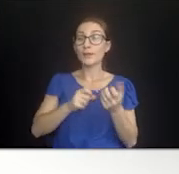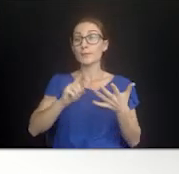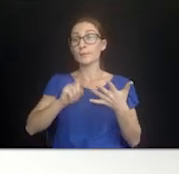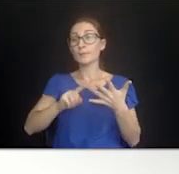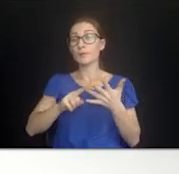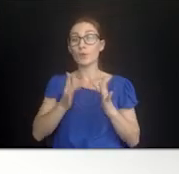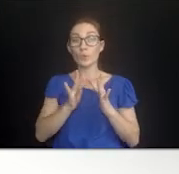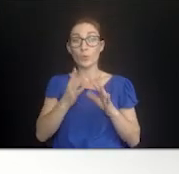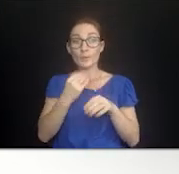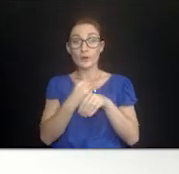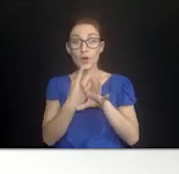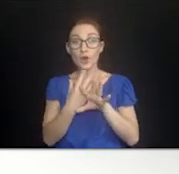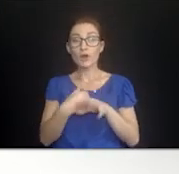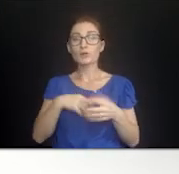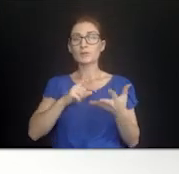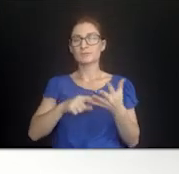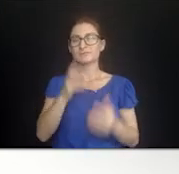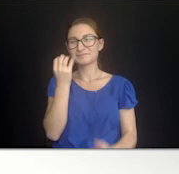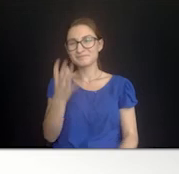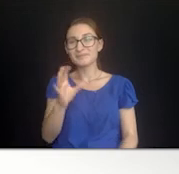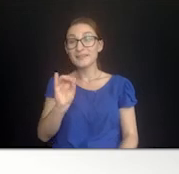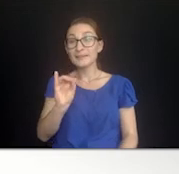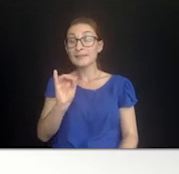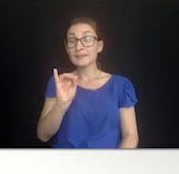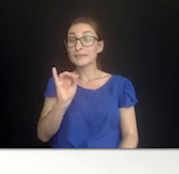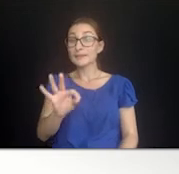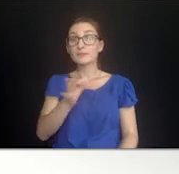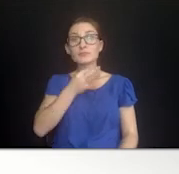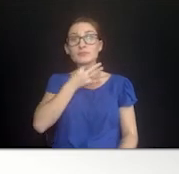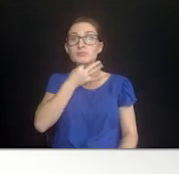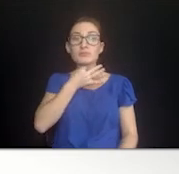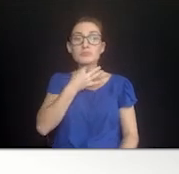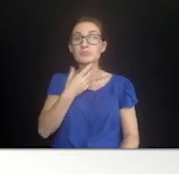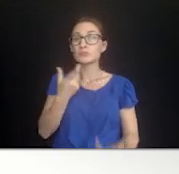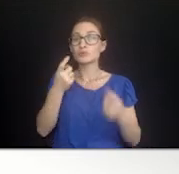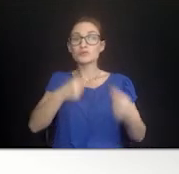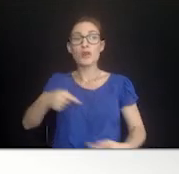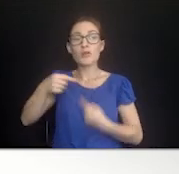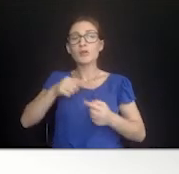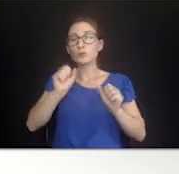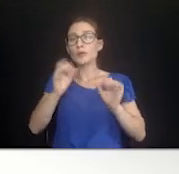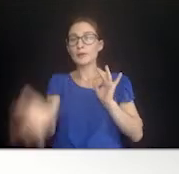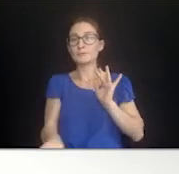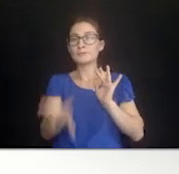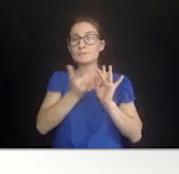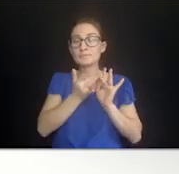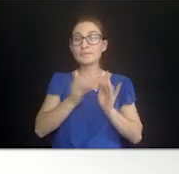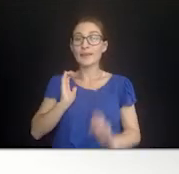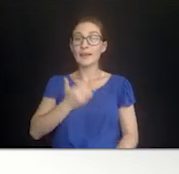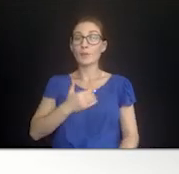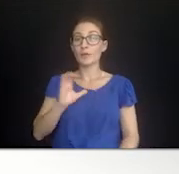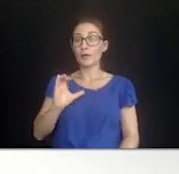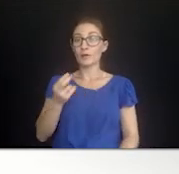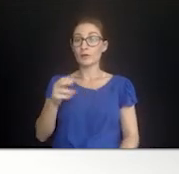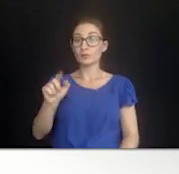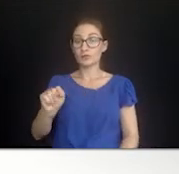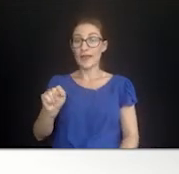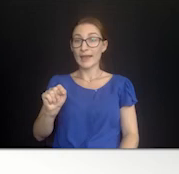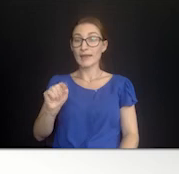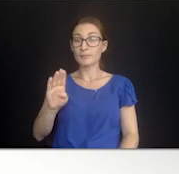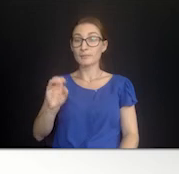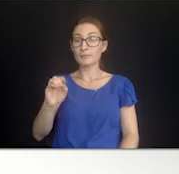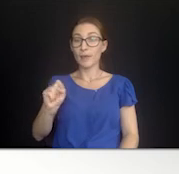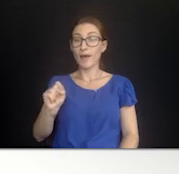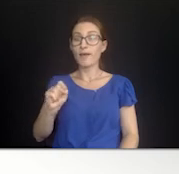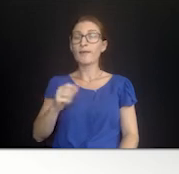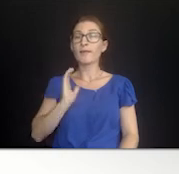course, if you guys ever do have any questions, our team is only a click away with our chat bot. There are automated responses, but